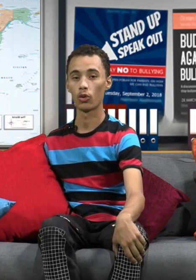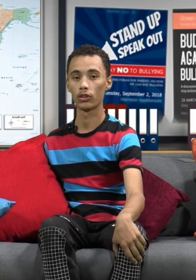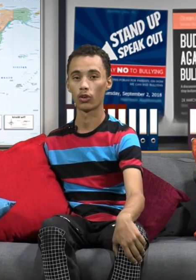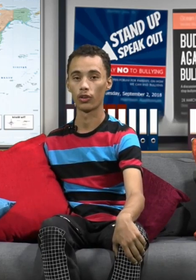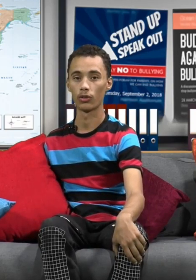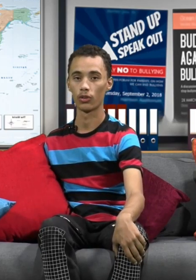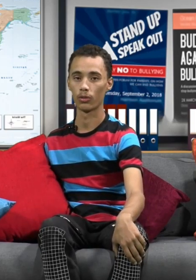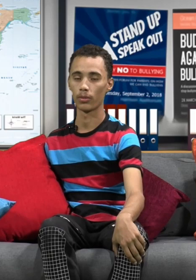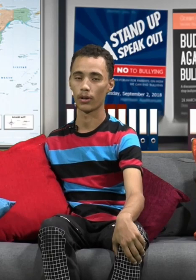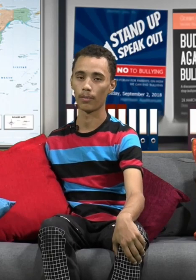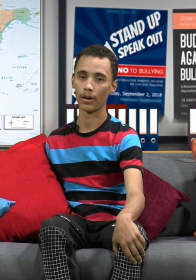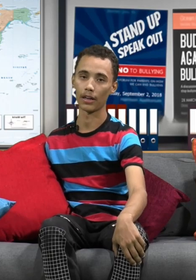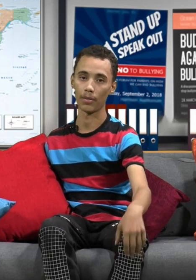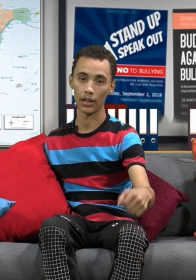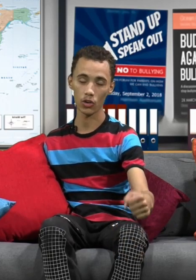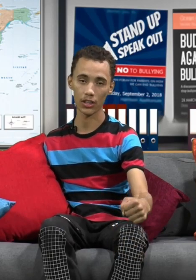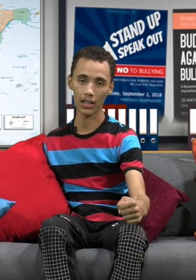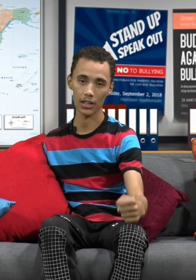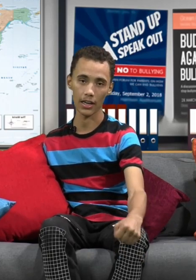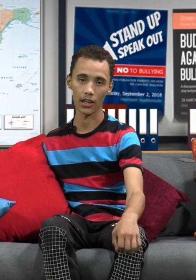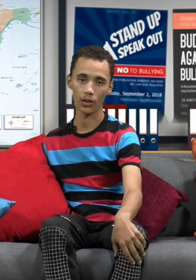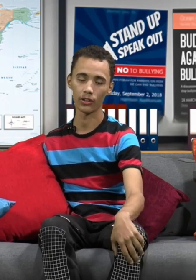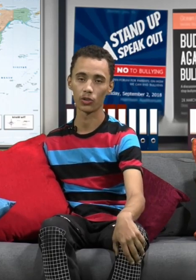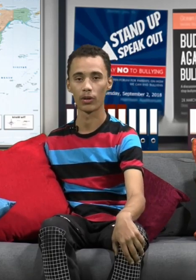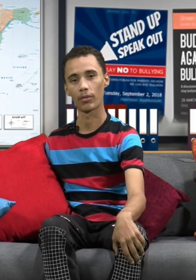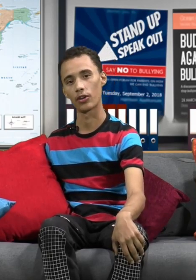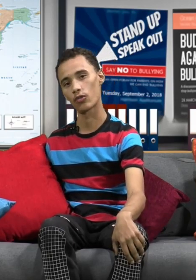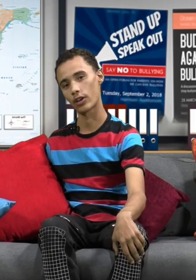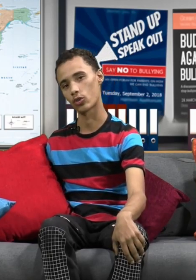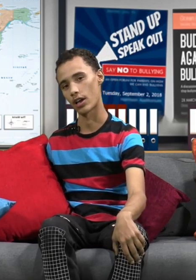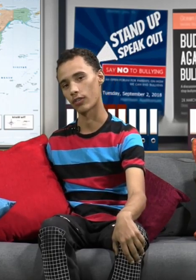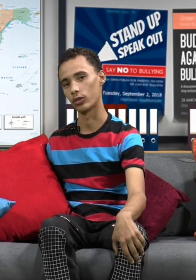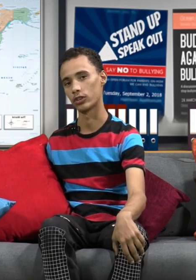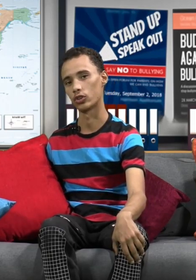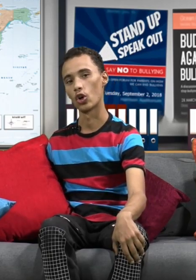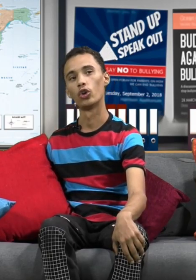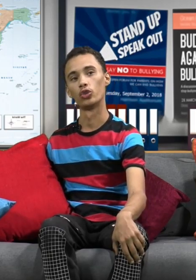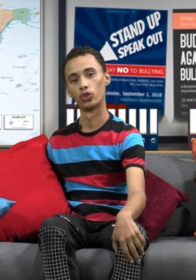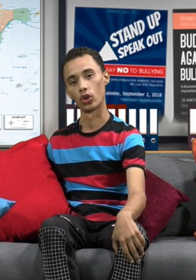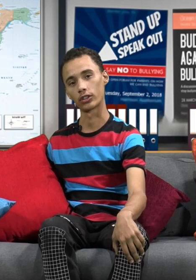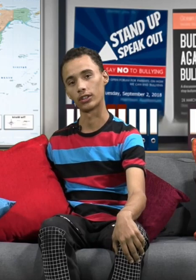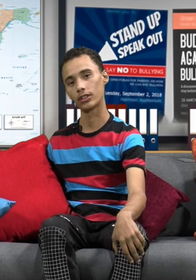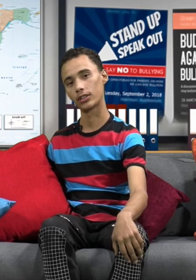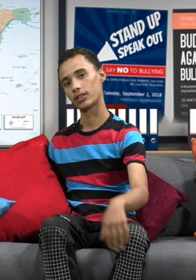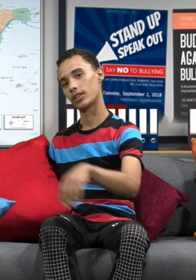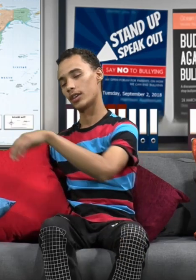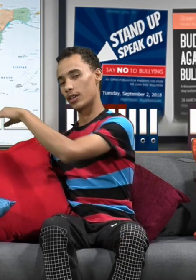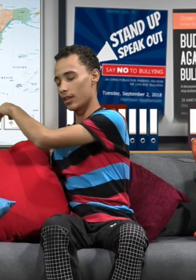and 2 is on YouTube. But my new challenge right now is to bring my new friend to life, which is